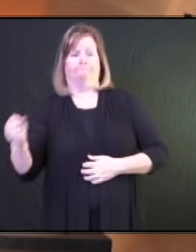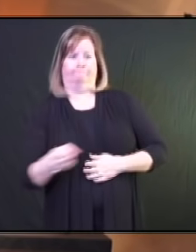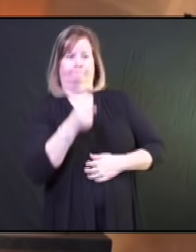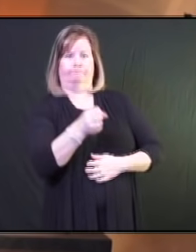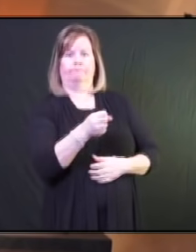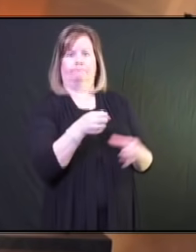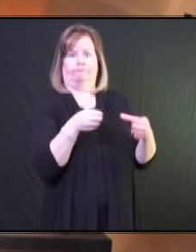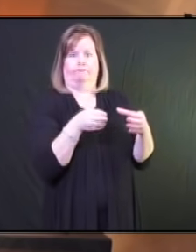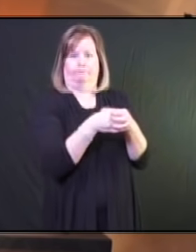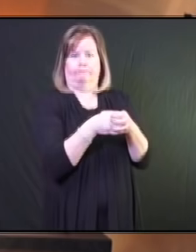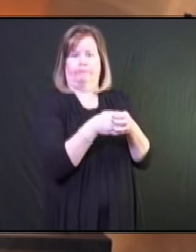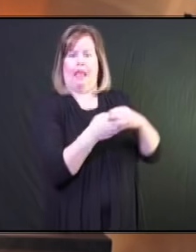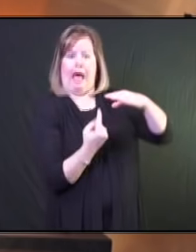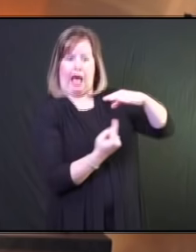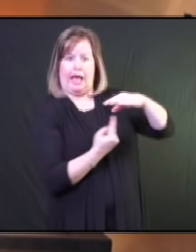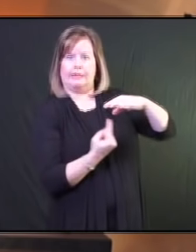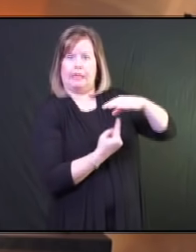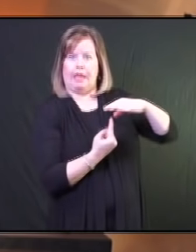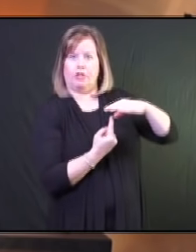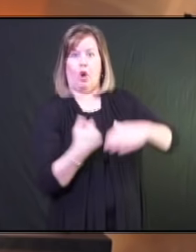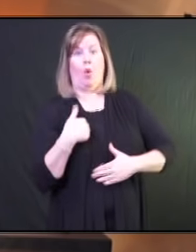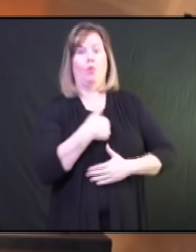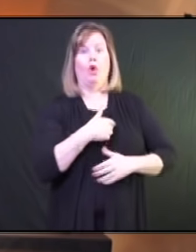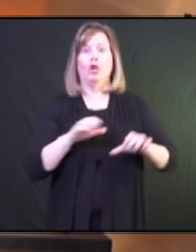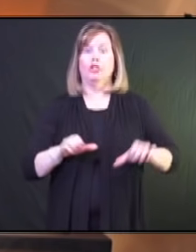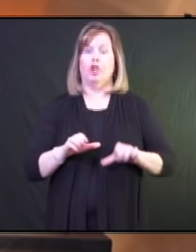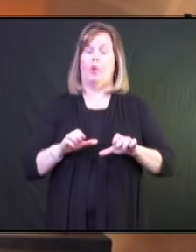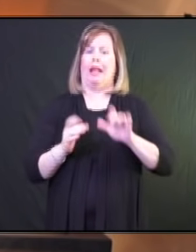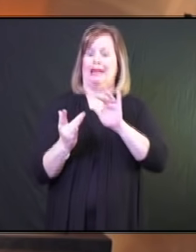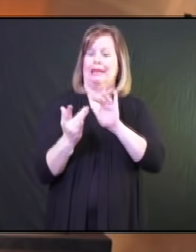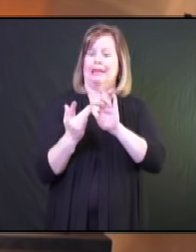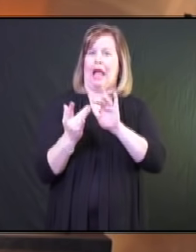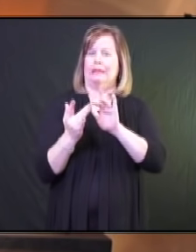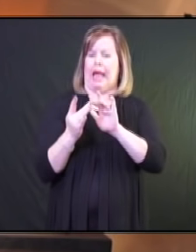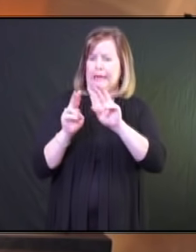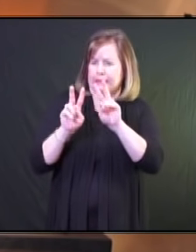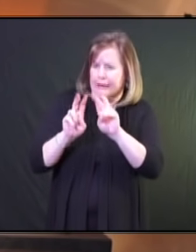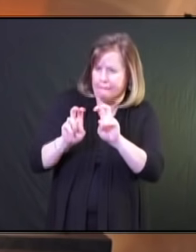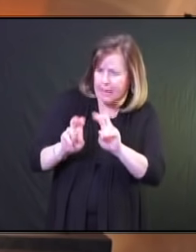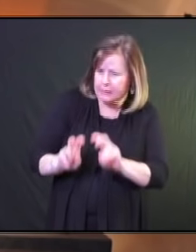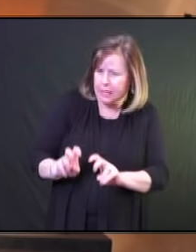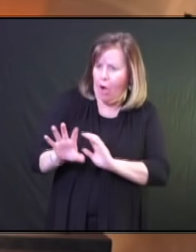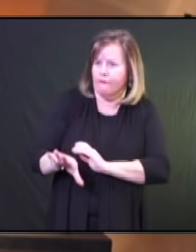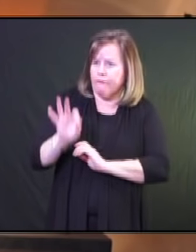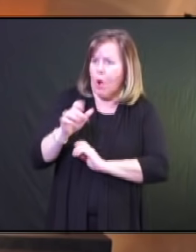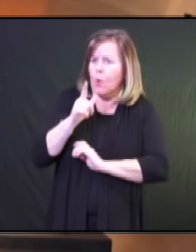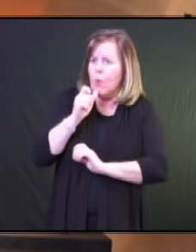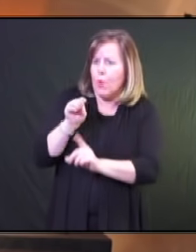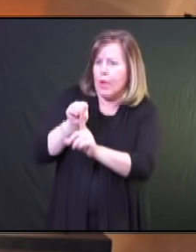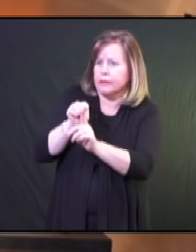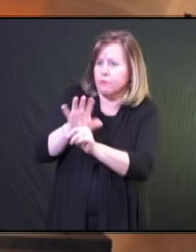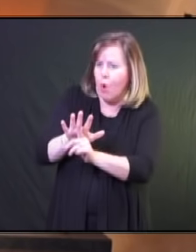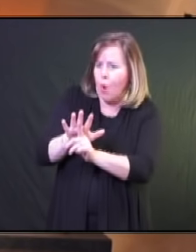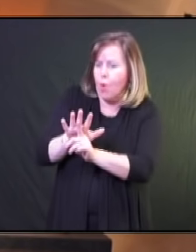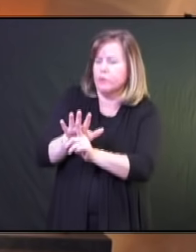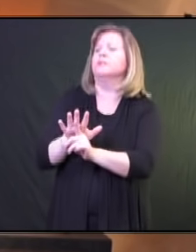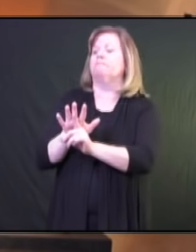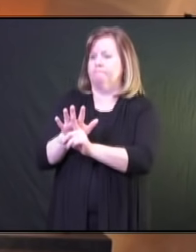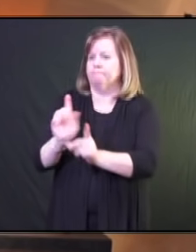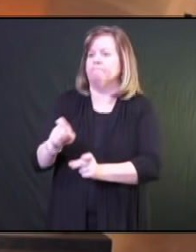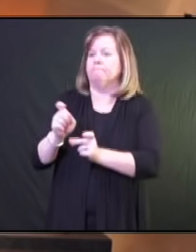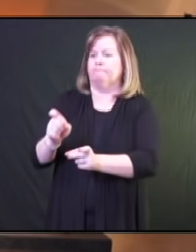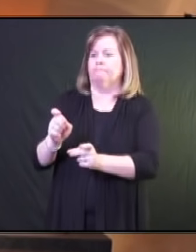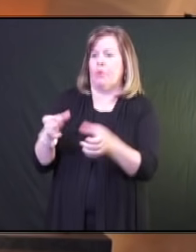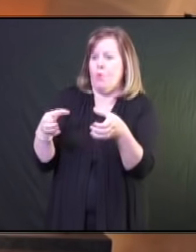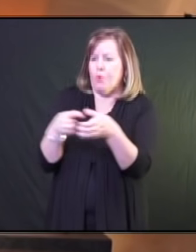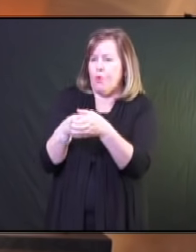isolation, we're doing contact investigation and finding who has been exposed, and we're giving them quarantine directions. These are the